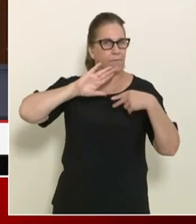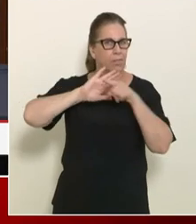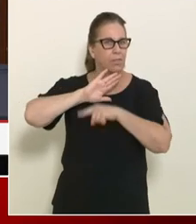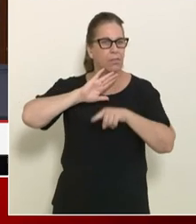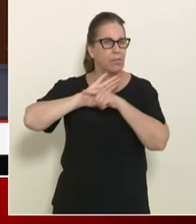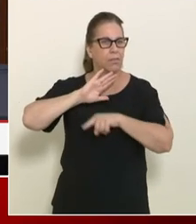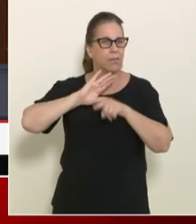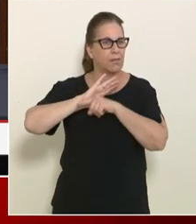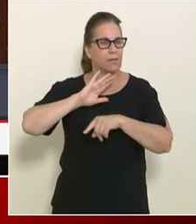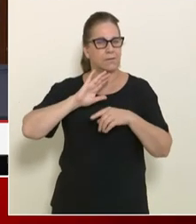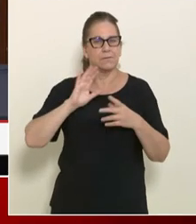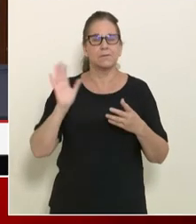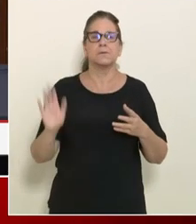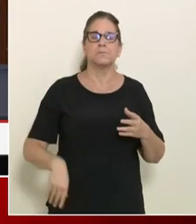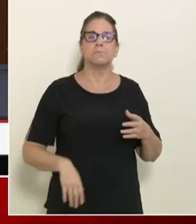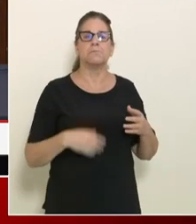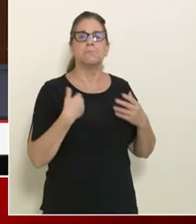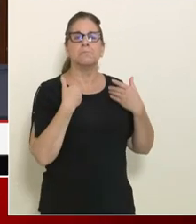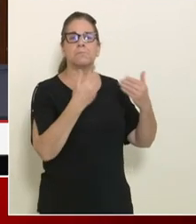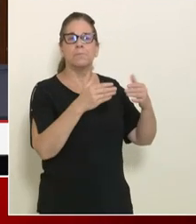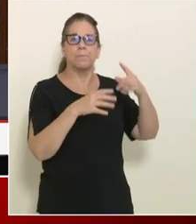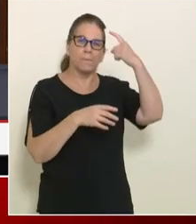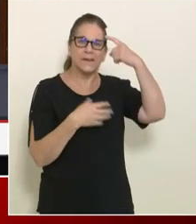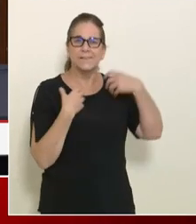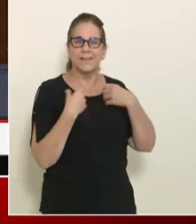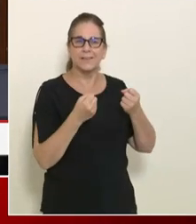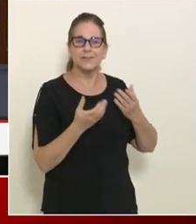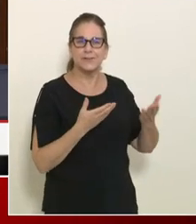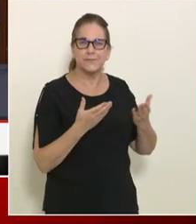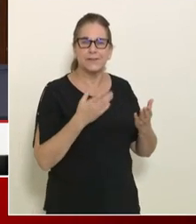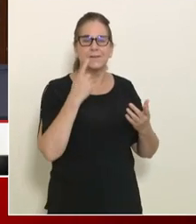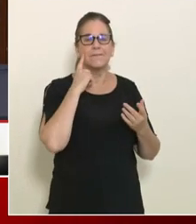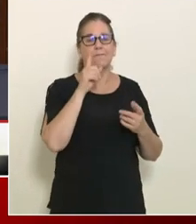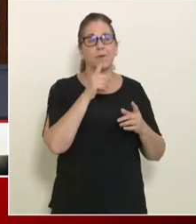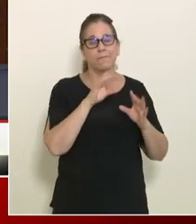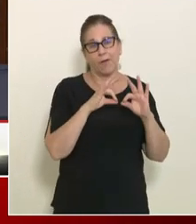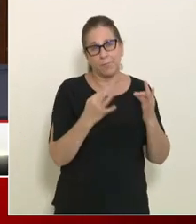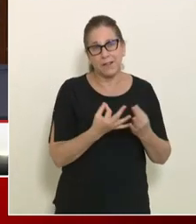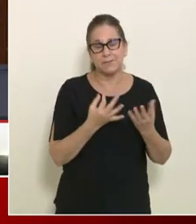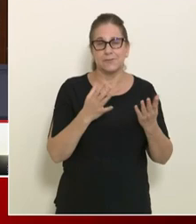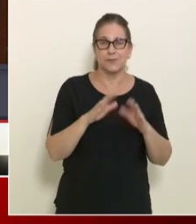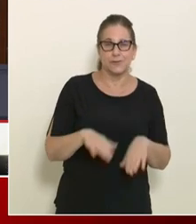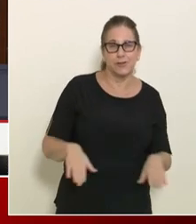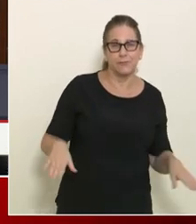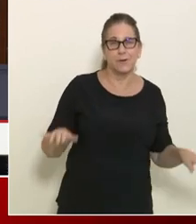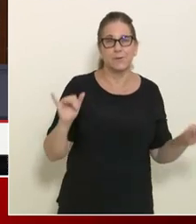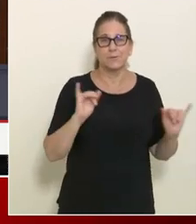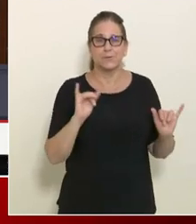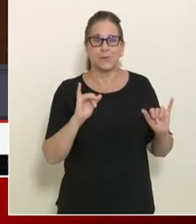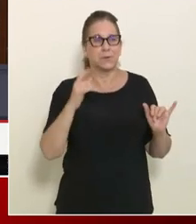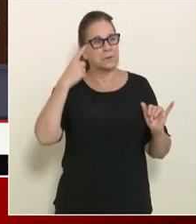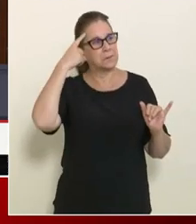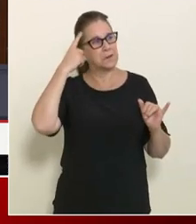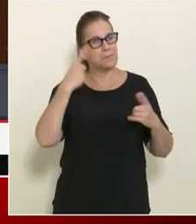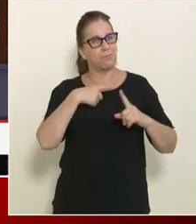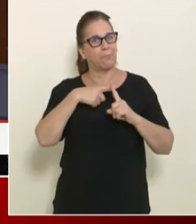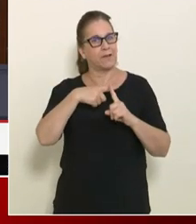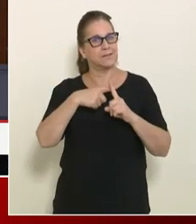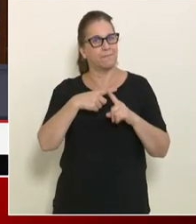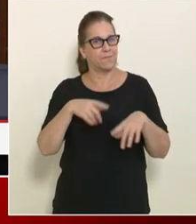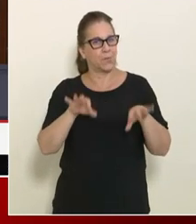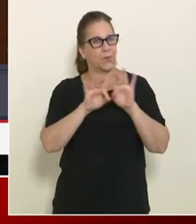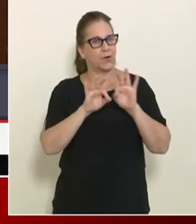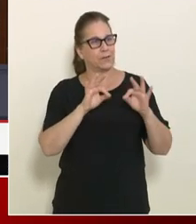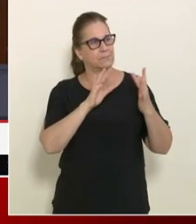to support your children as well as your family members. Healthy parents